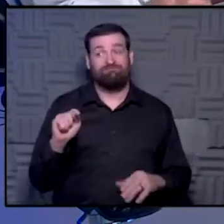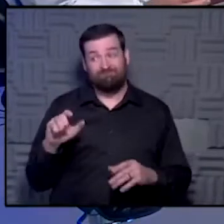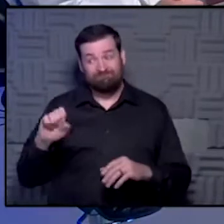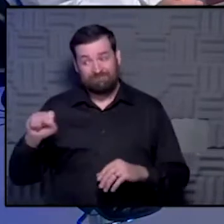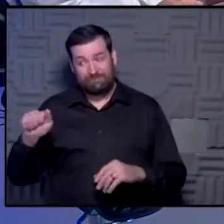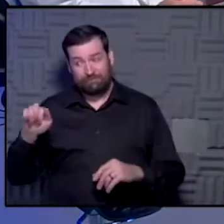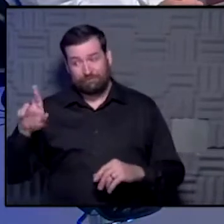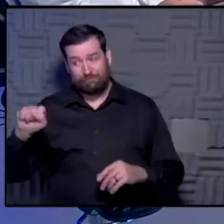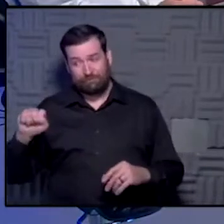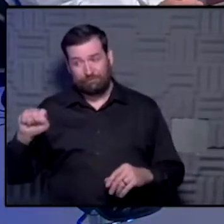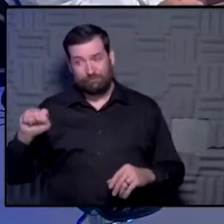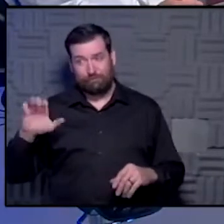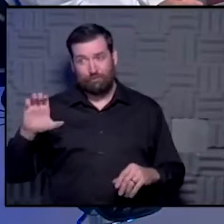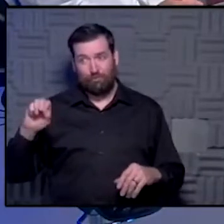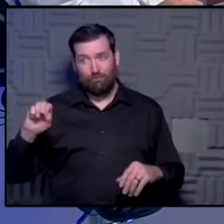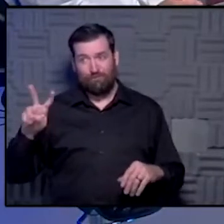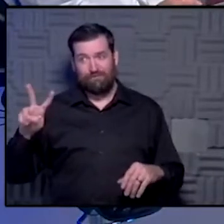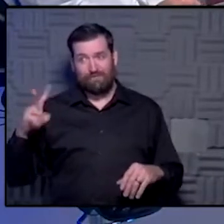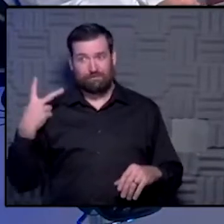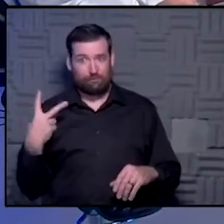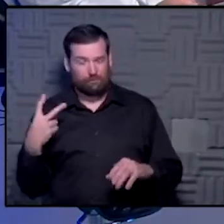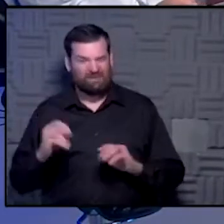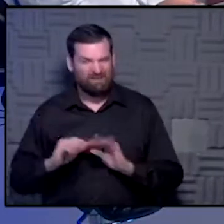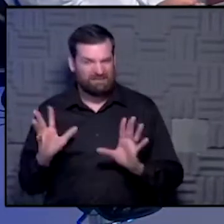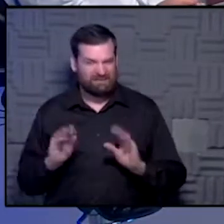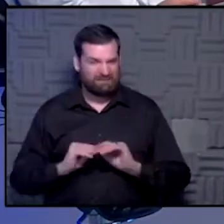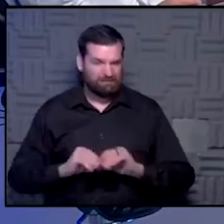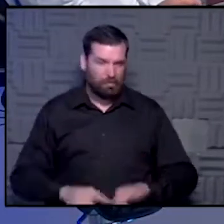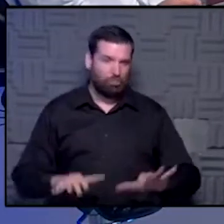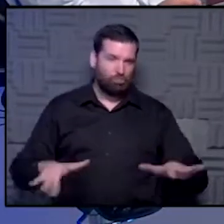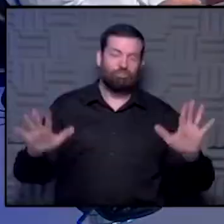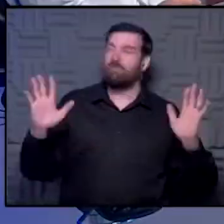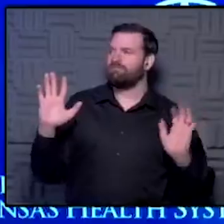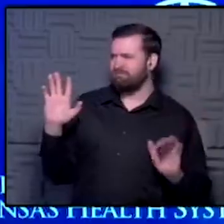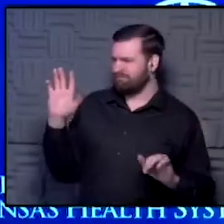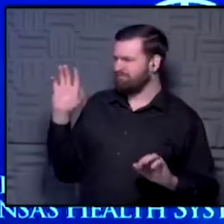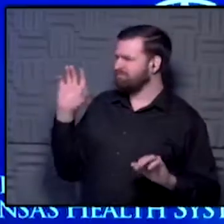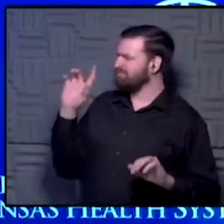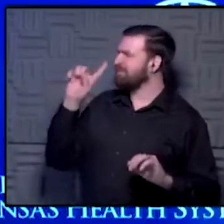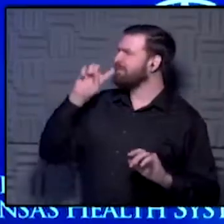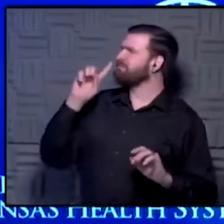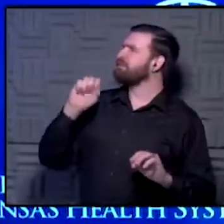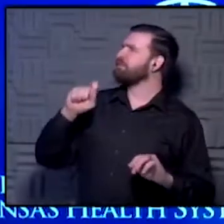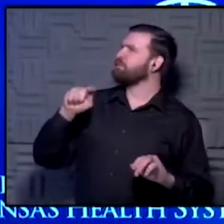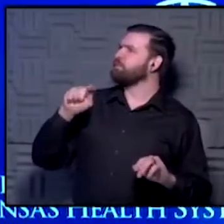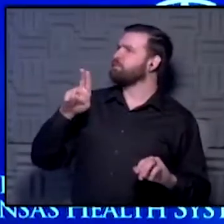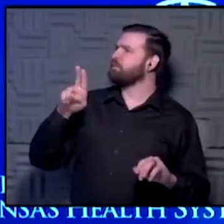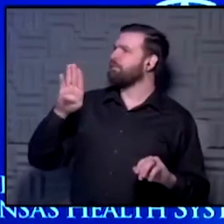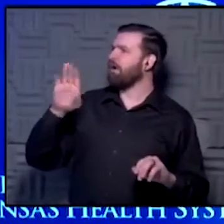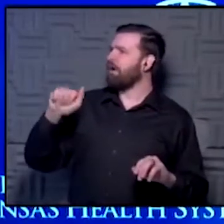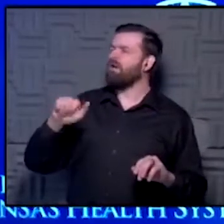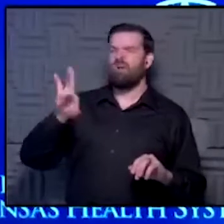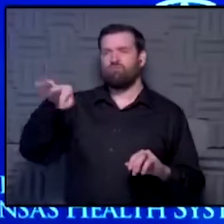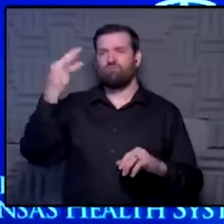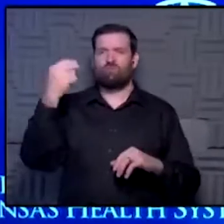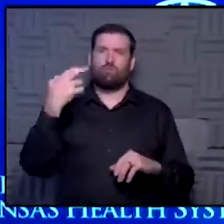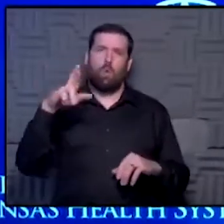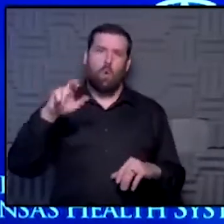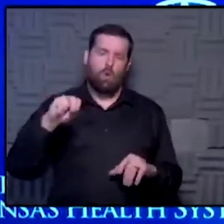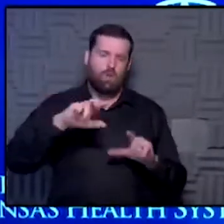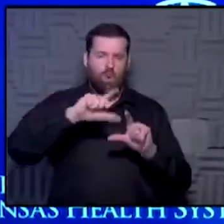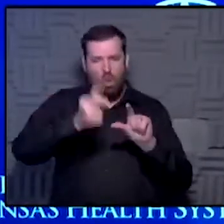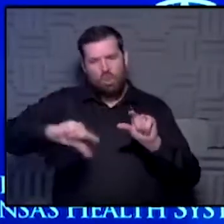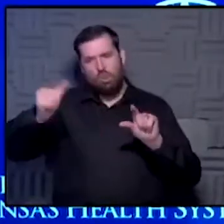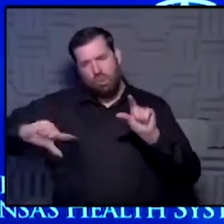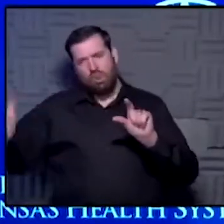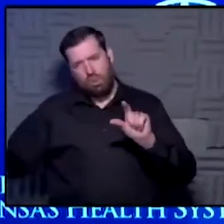SARS-CoV-2, obviously spreading SARS-CoV-2. So. Yeah, I can just imagine where the tuba goes. Man, straight up. Well, French sure. horn, it goes so windy, I bet it's all in the